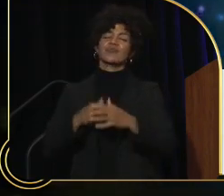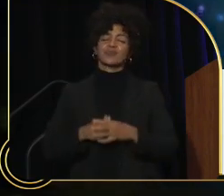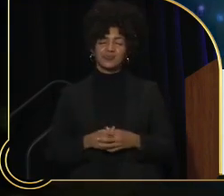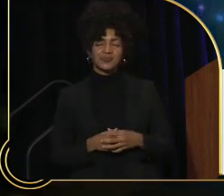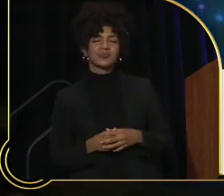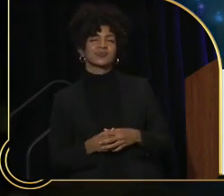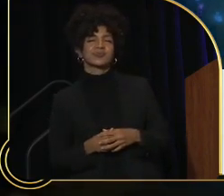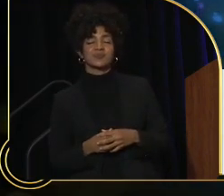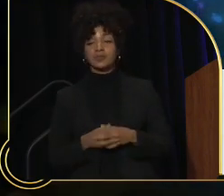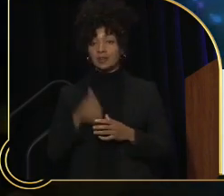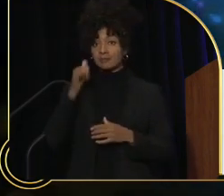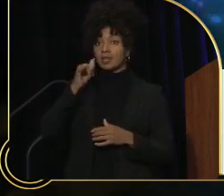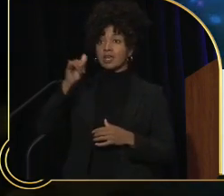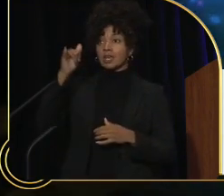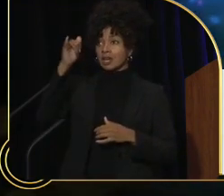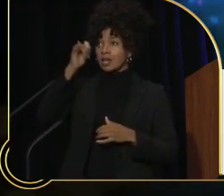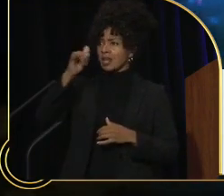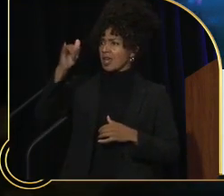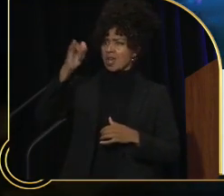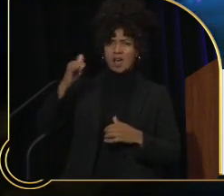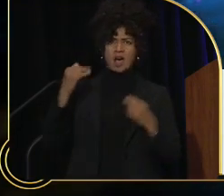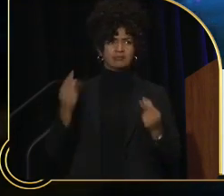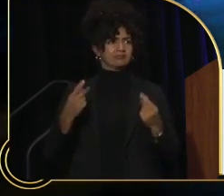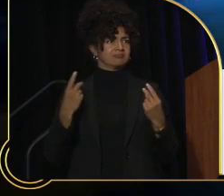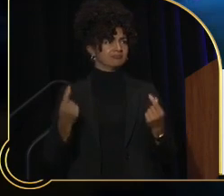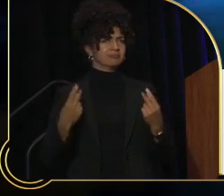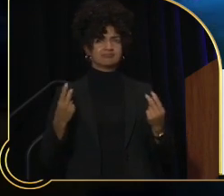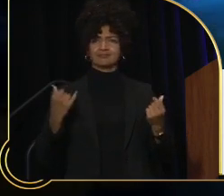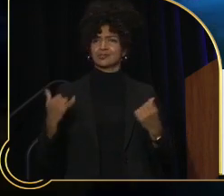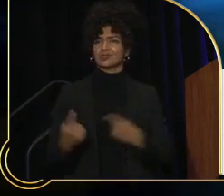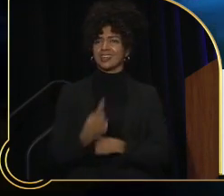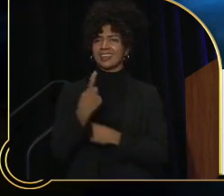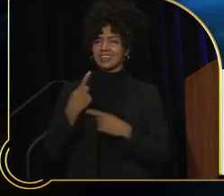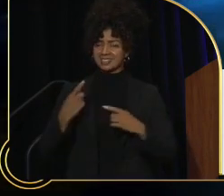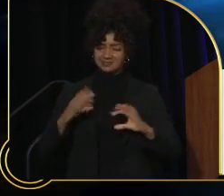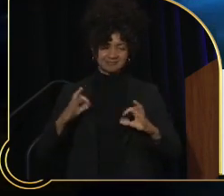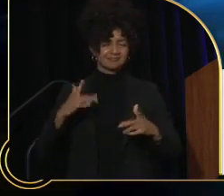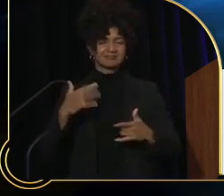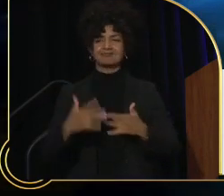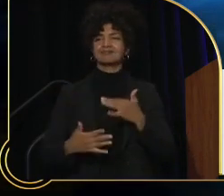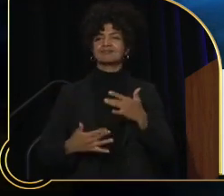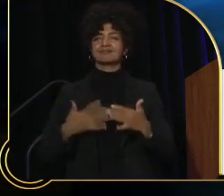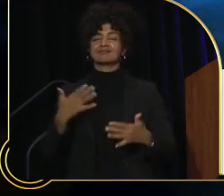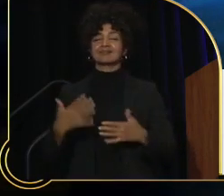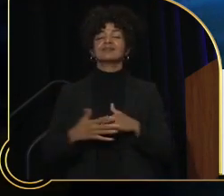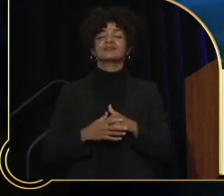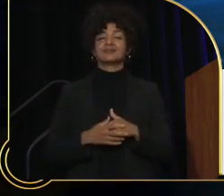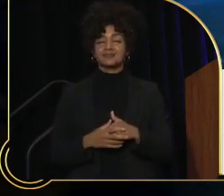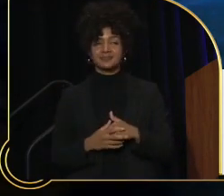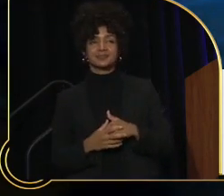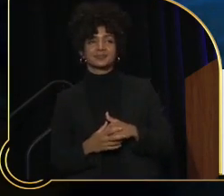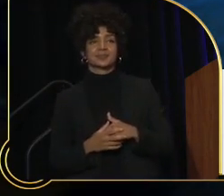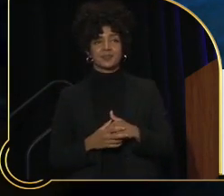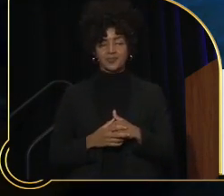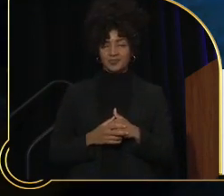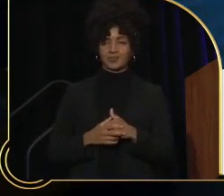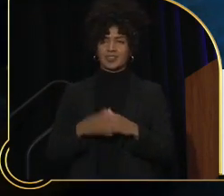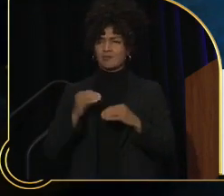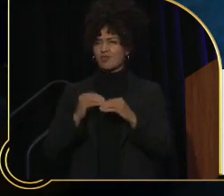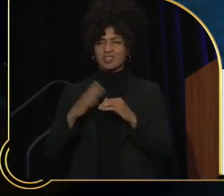Infinity takes no time at all these days. So much more than just